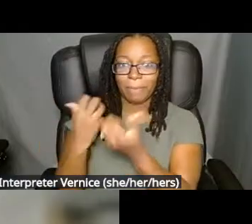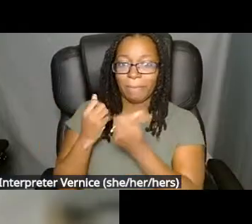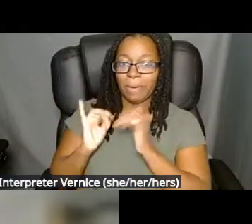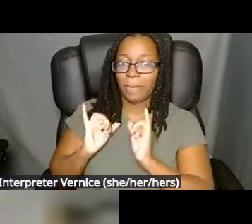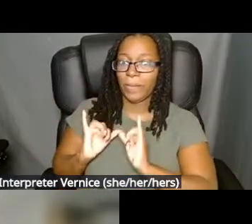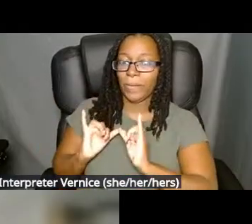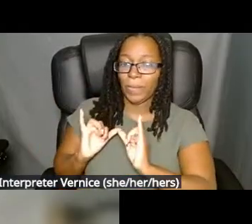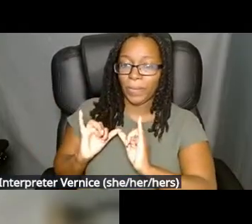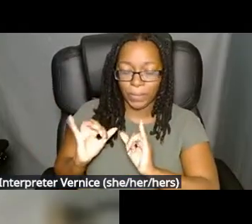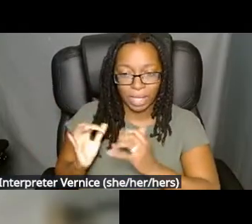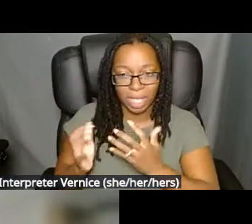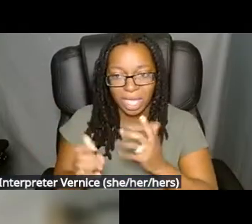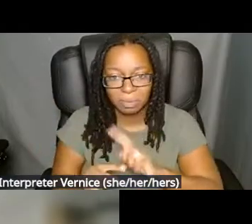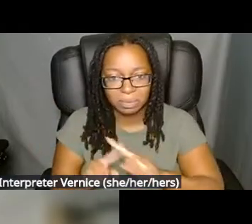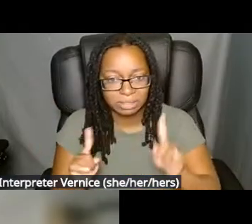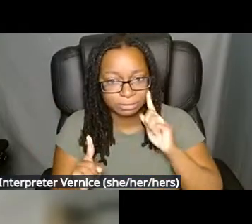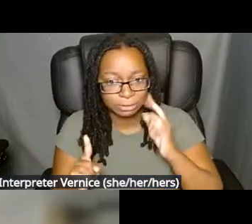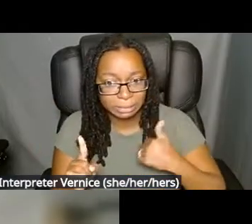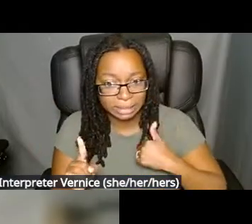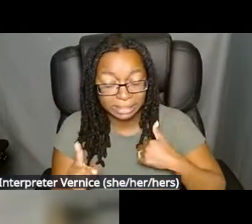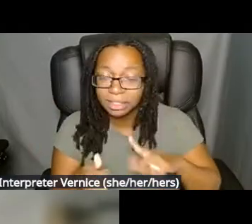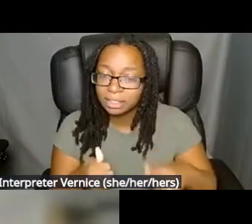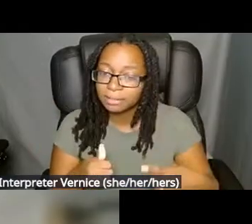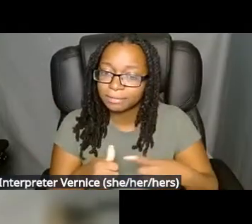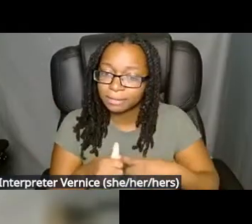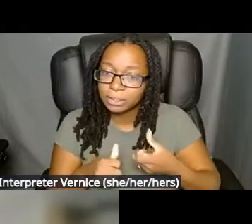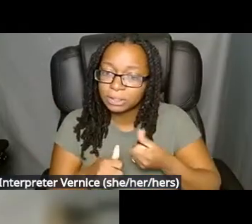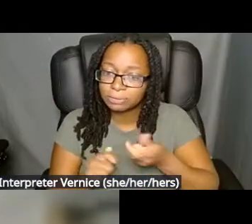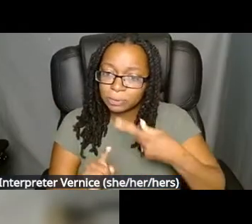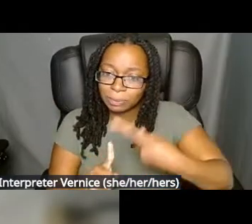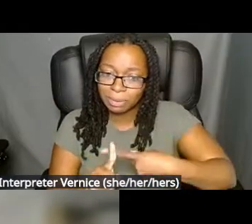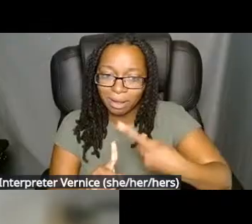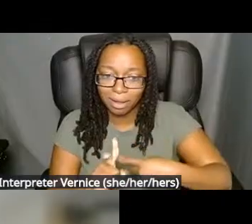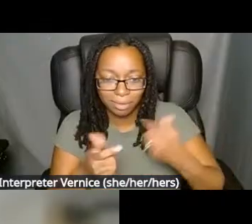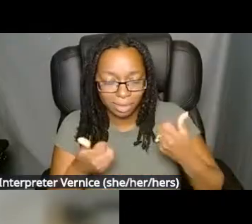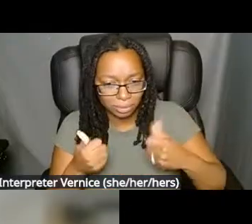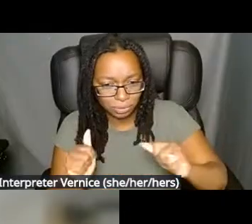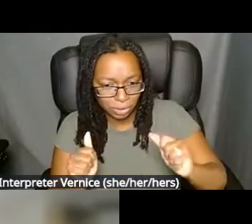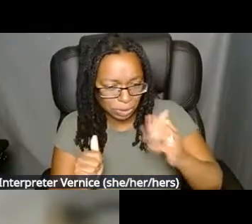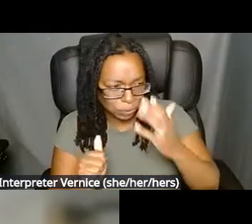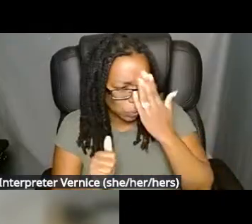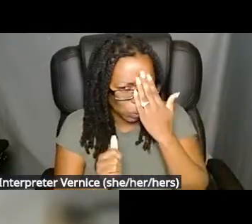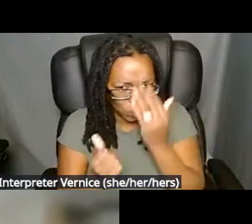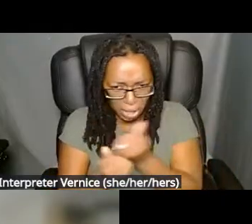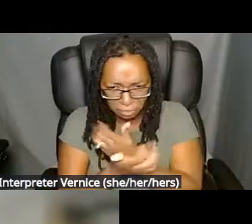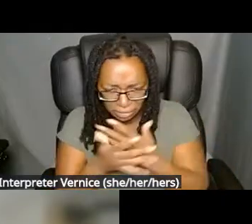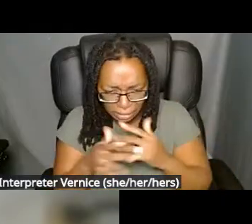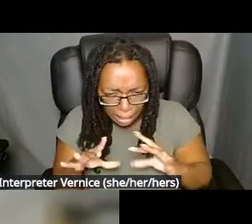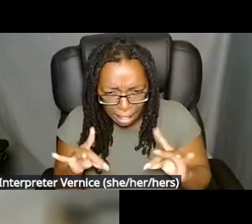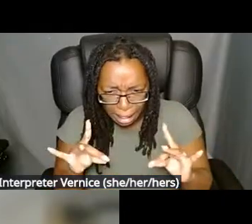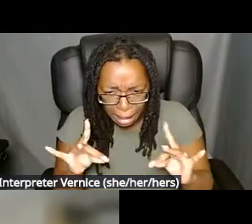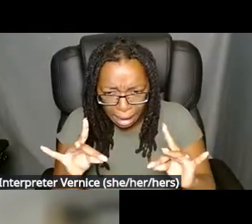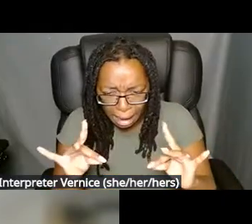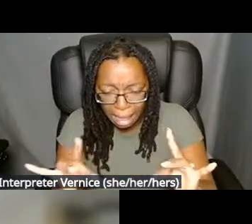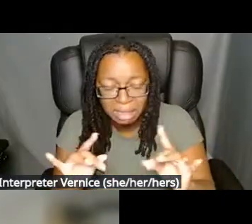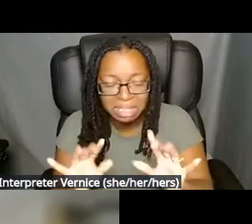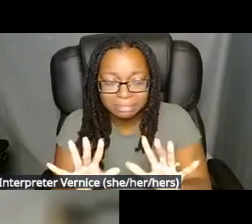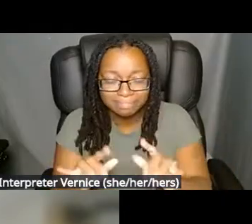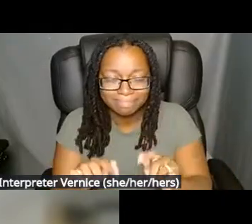first few months, I was still trying to like know everything to the dot, but I needed to be a little bit